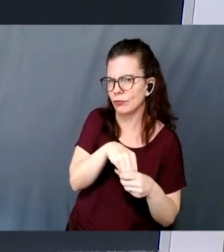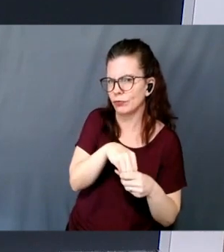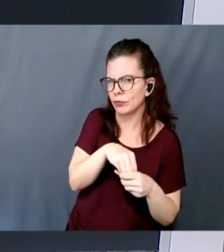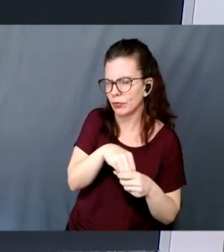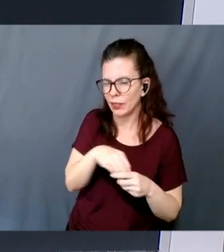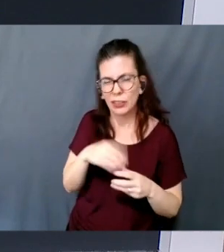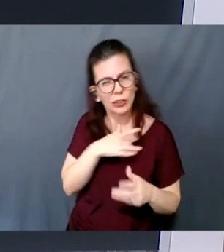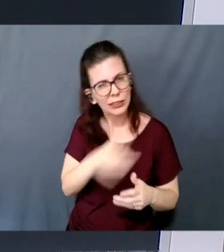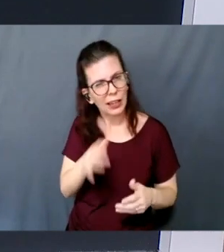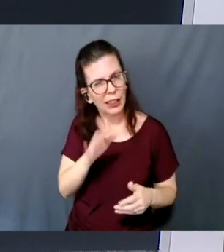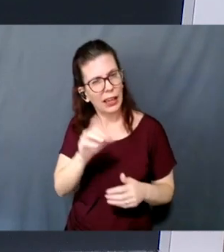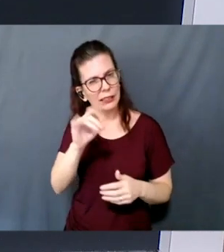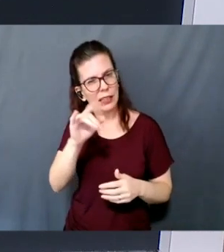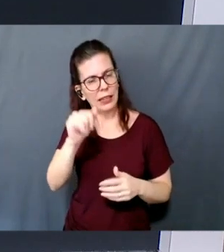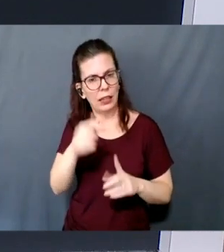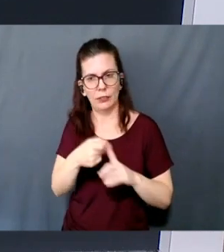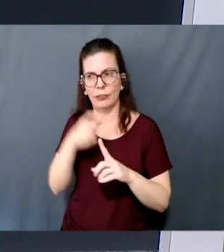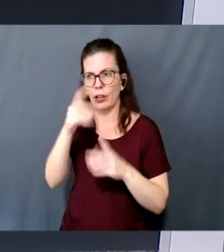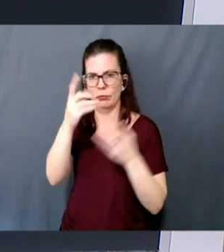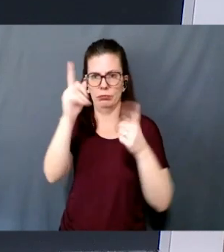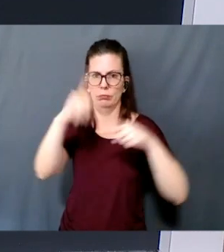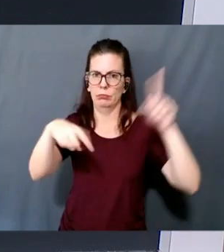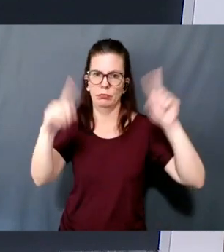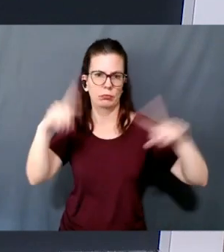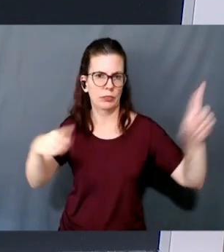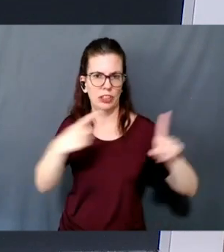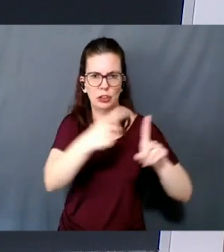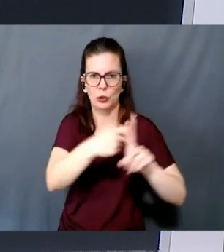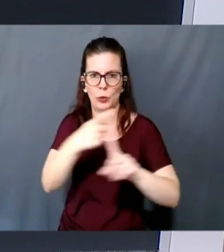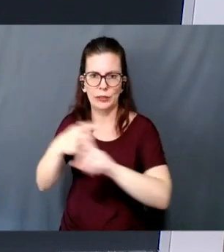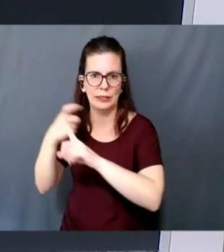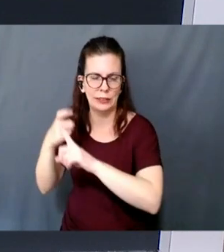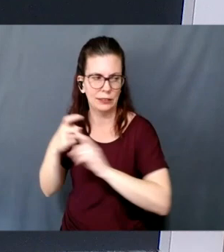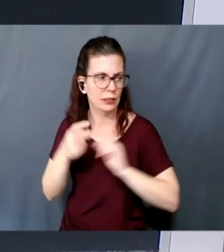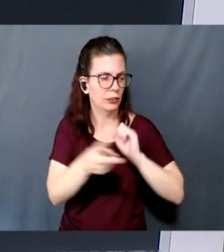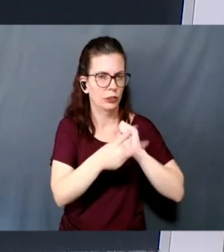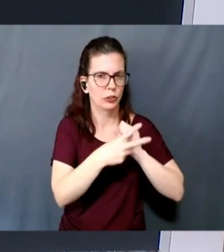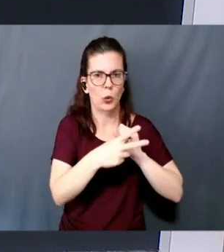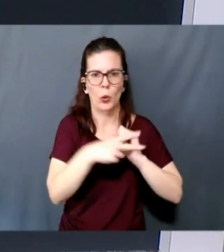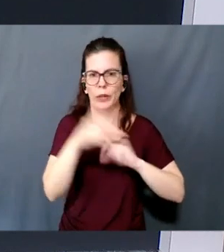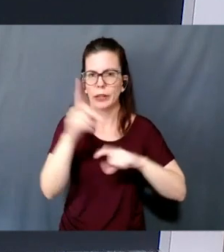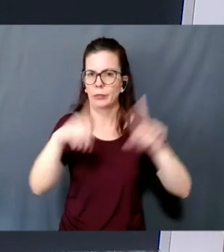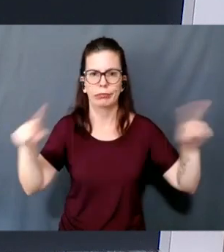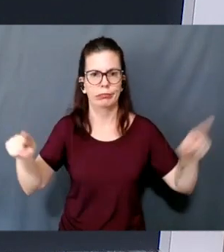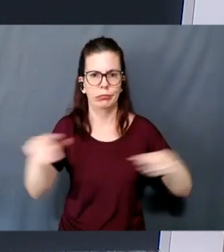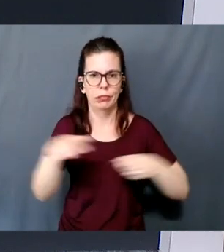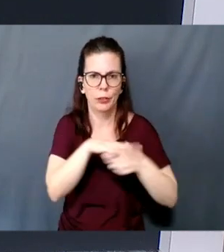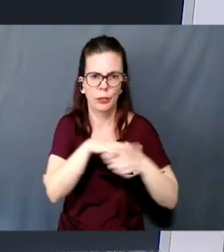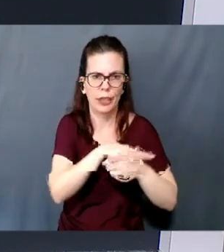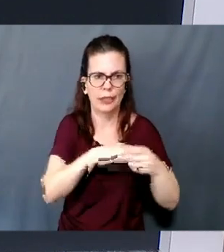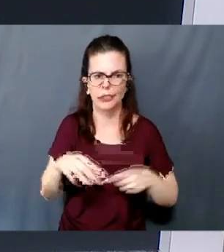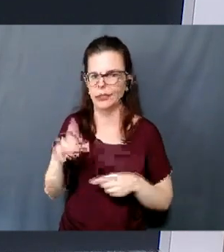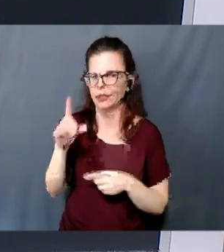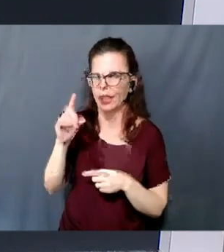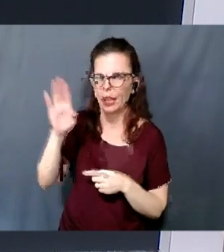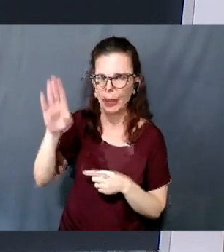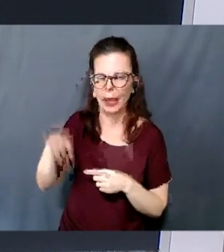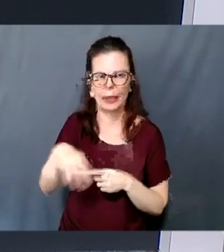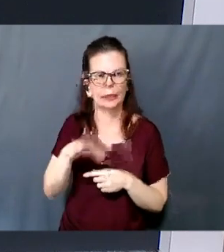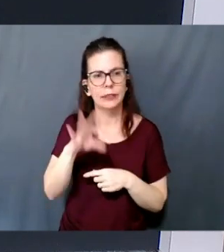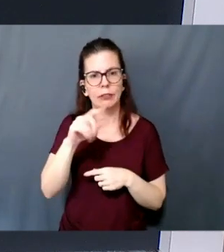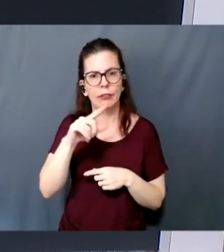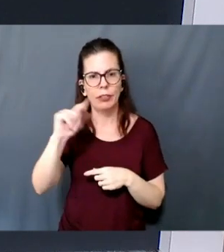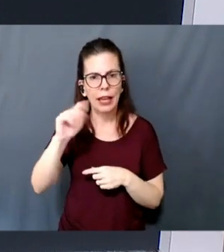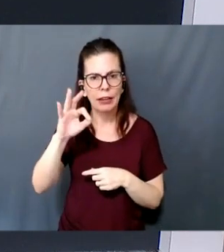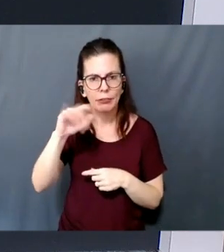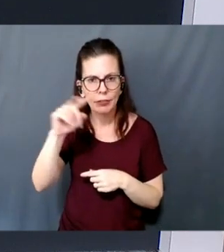from a wide variety of different sources. It could be stored in any number of different locations, databases, flat files, some